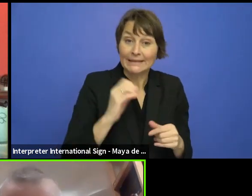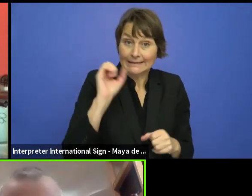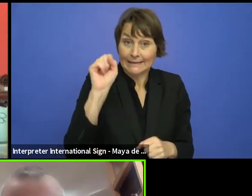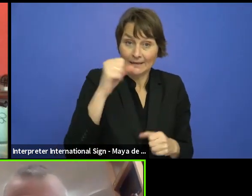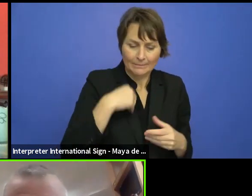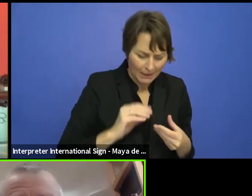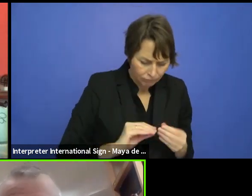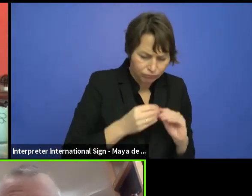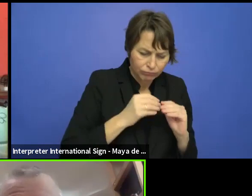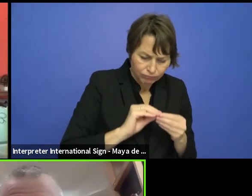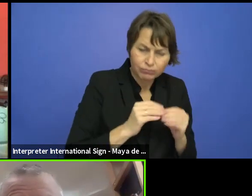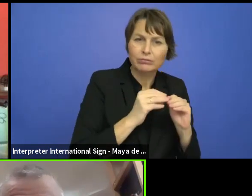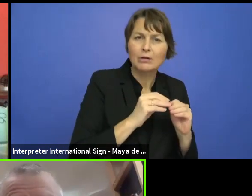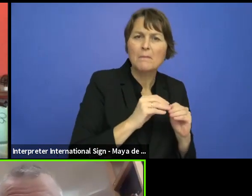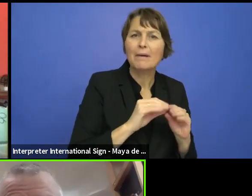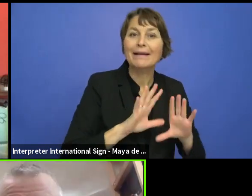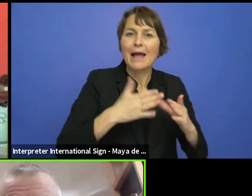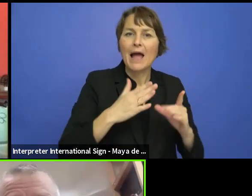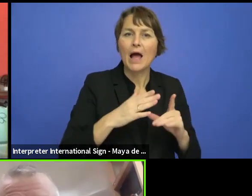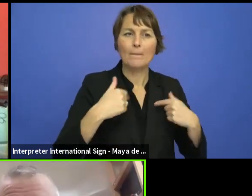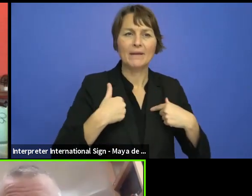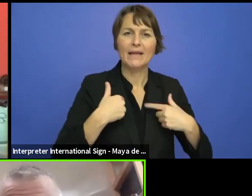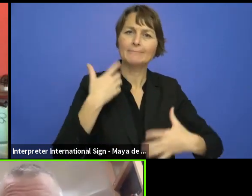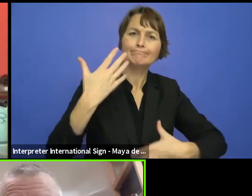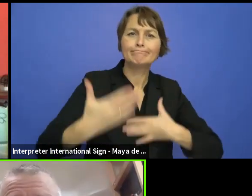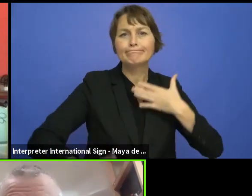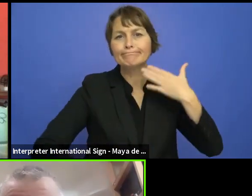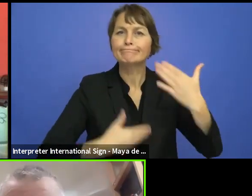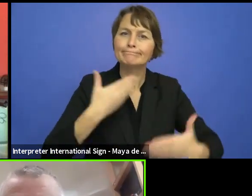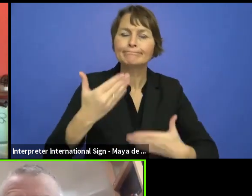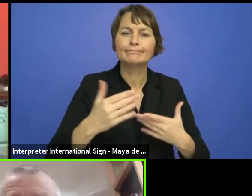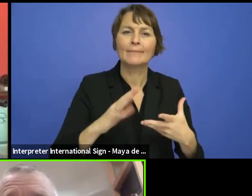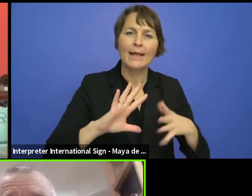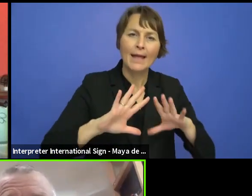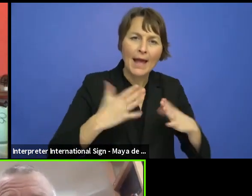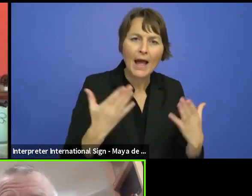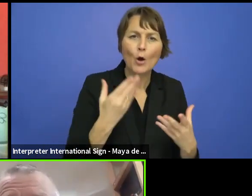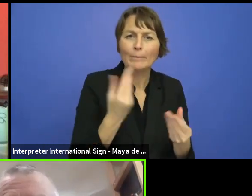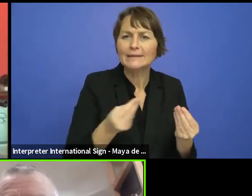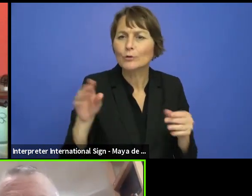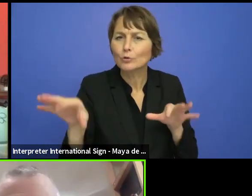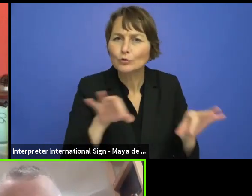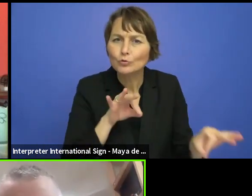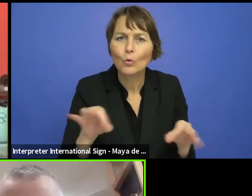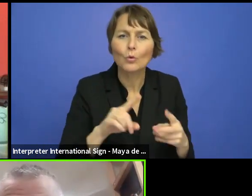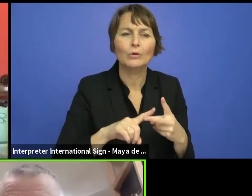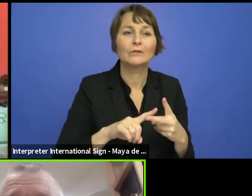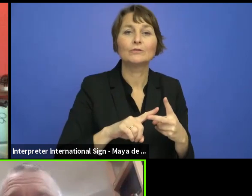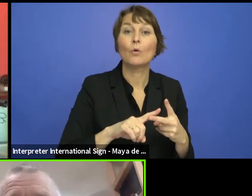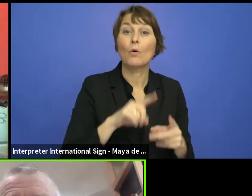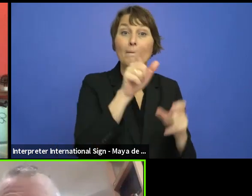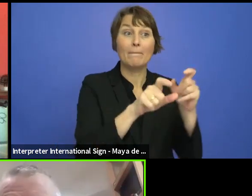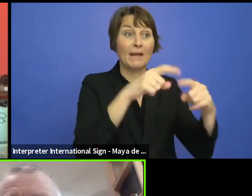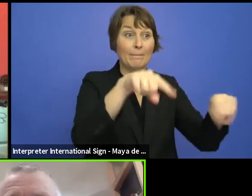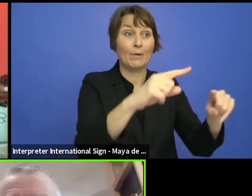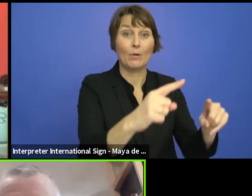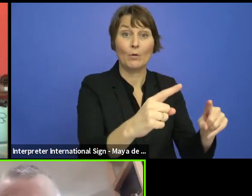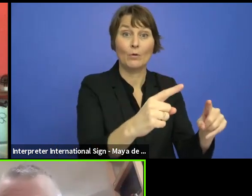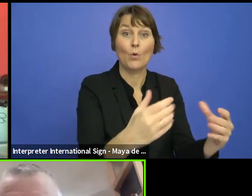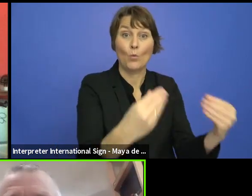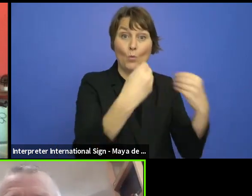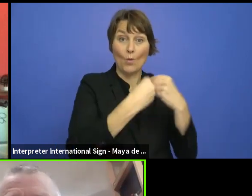the practice around the way you deal with things, the way you make things, the materials you use, the way you pay the people that work with you, what you